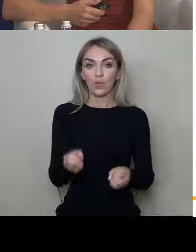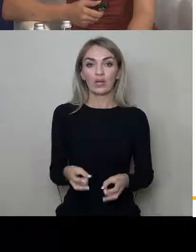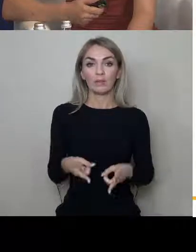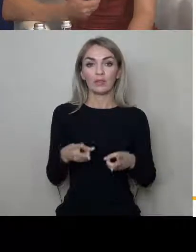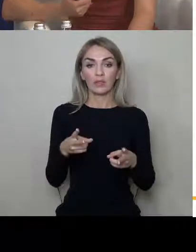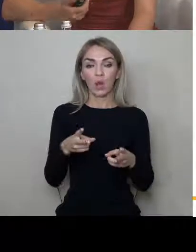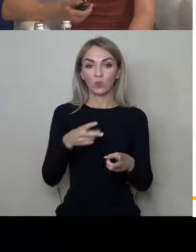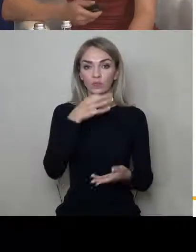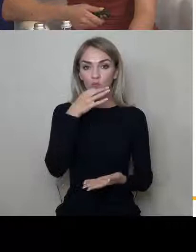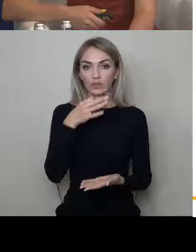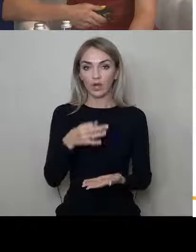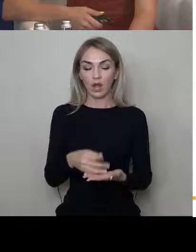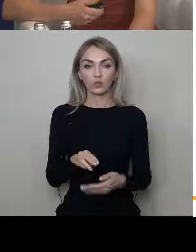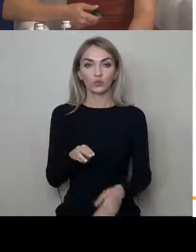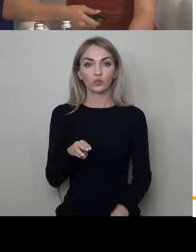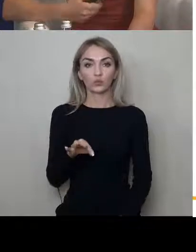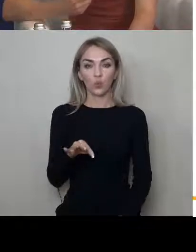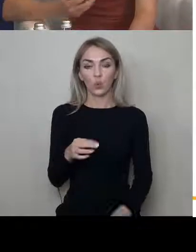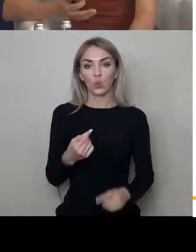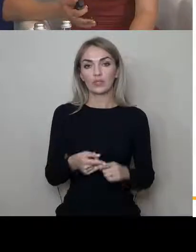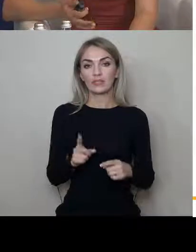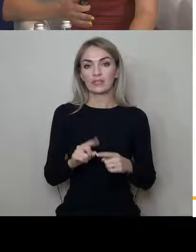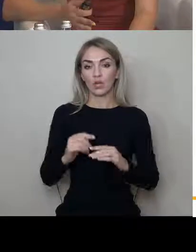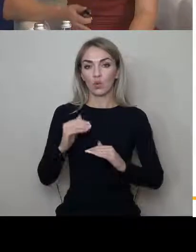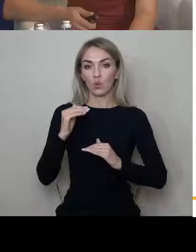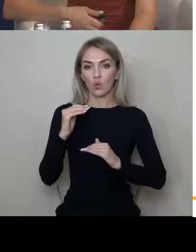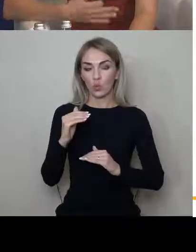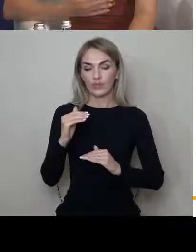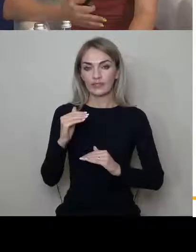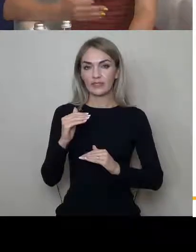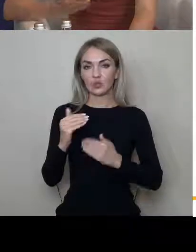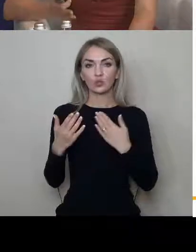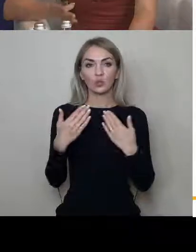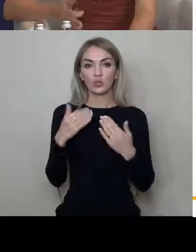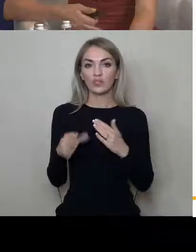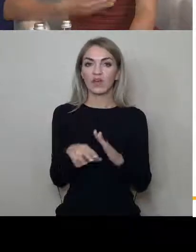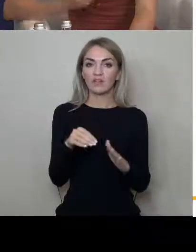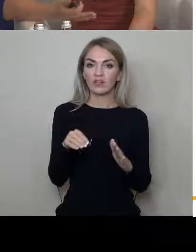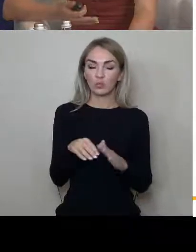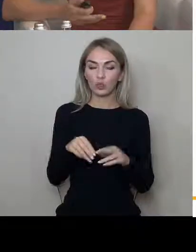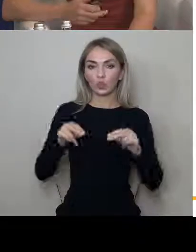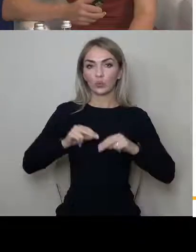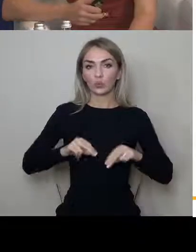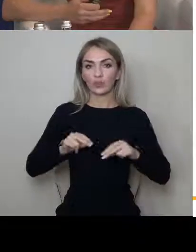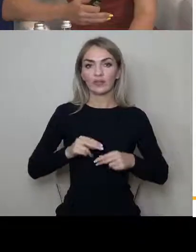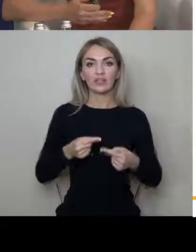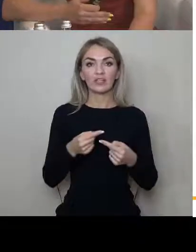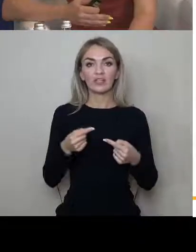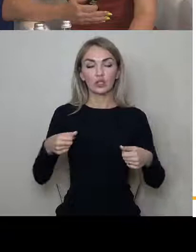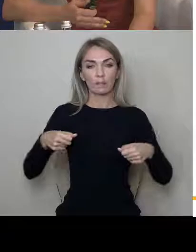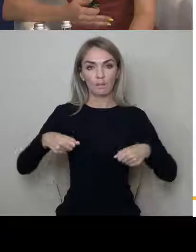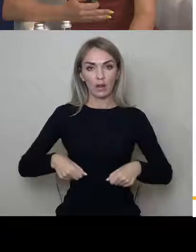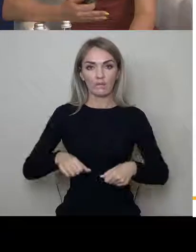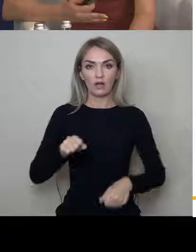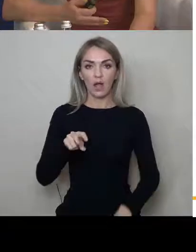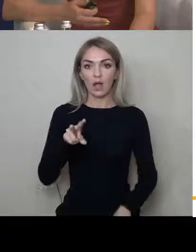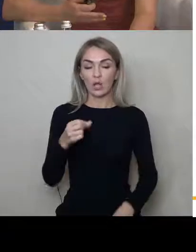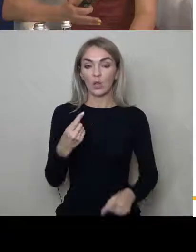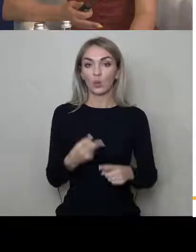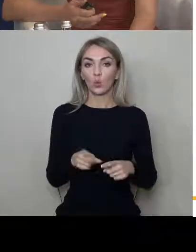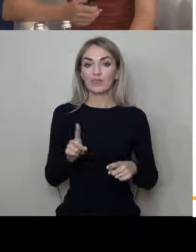rights. If you talk about criminal liability, then that's the section on election, labor, and other rights,